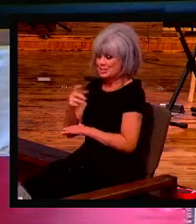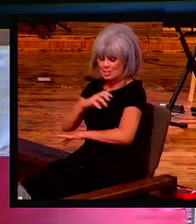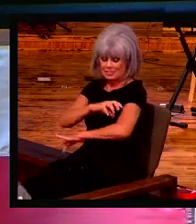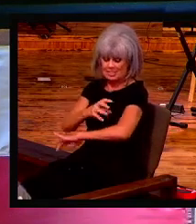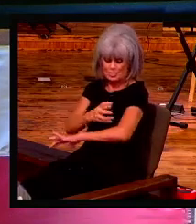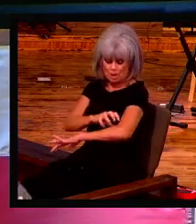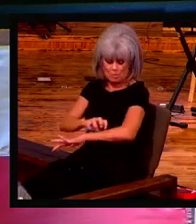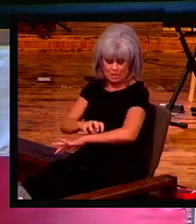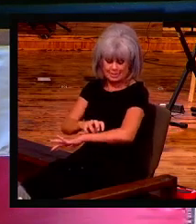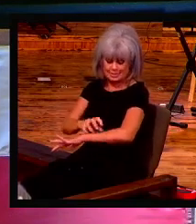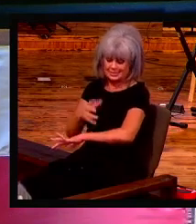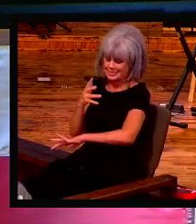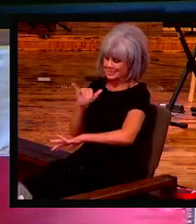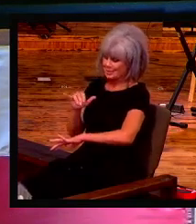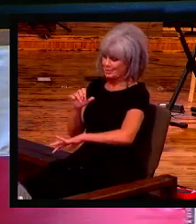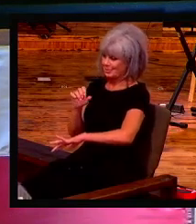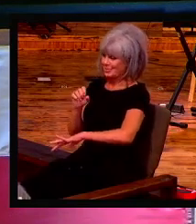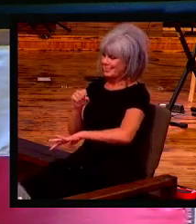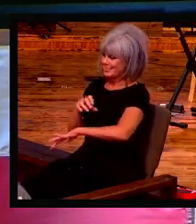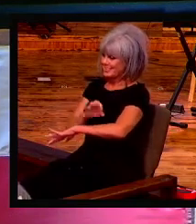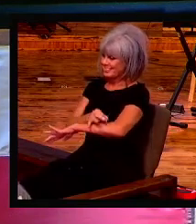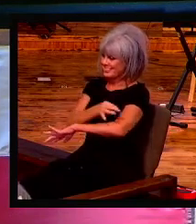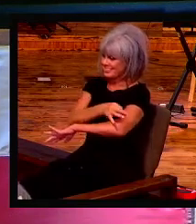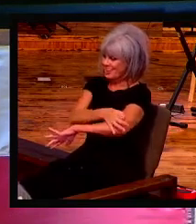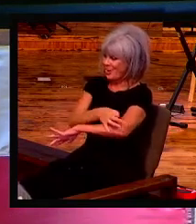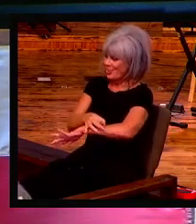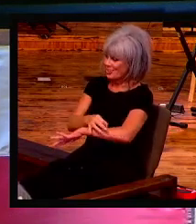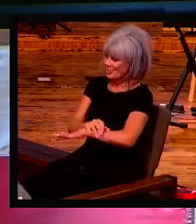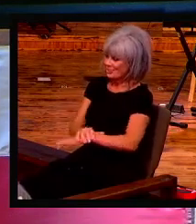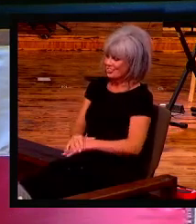right here. I still got some scars right there.